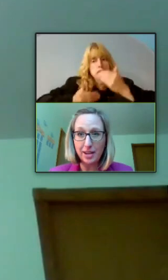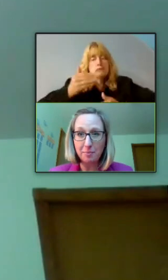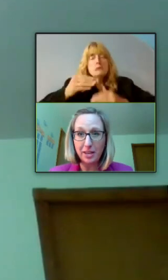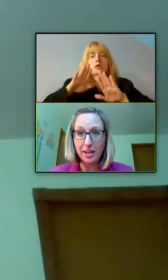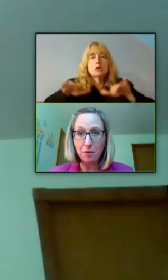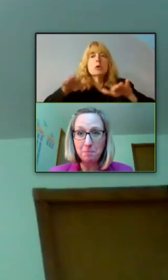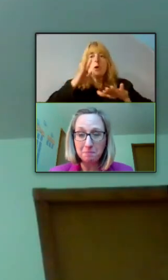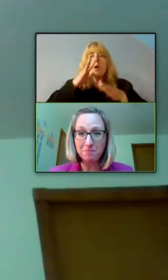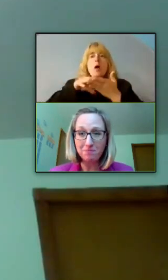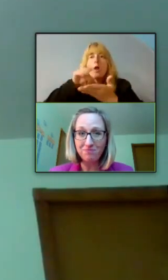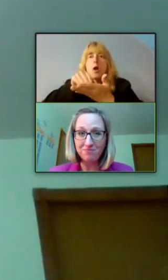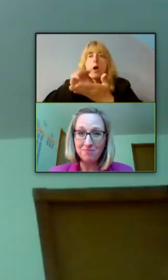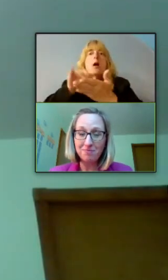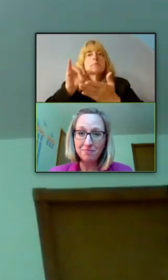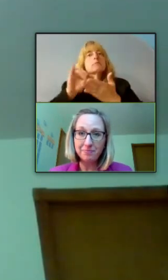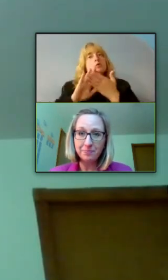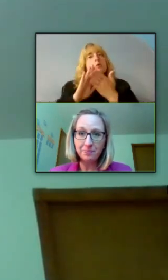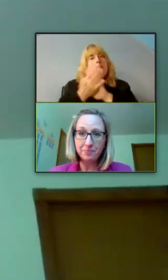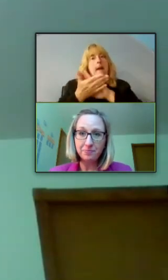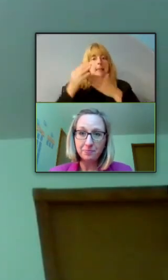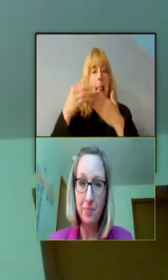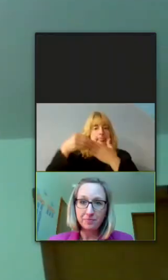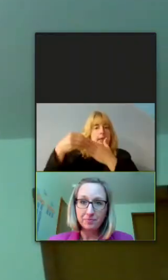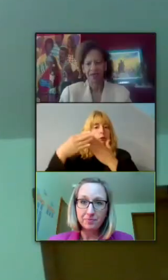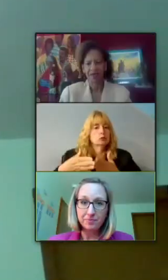especially at a time like now.